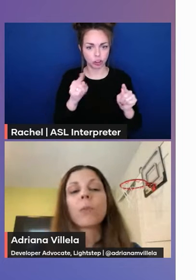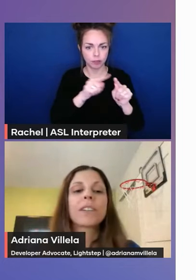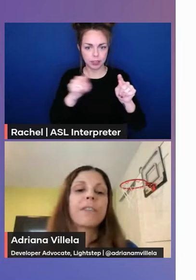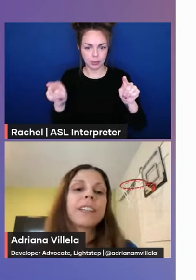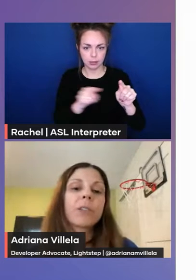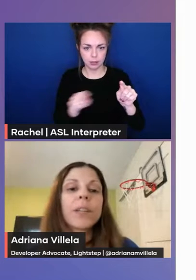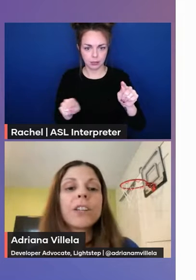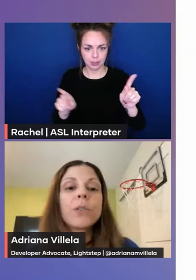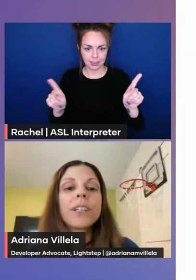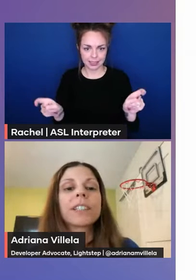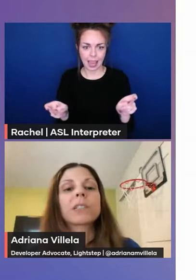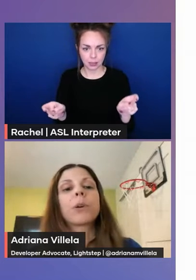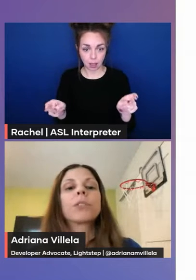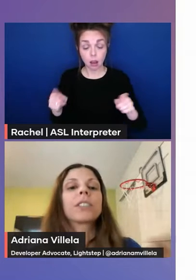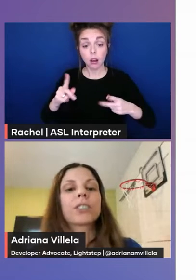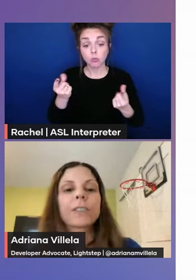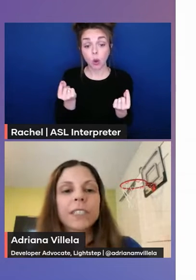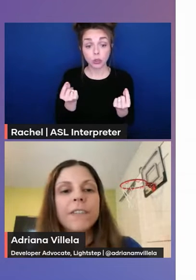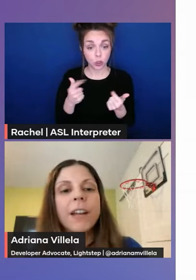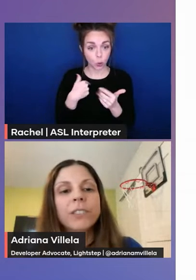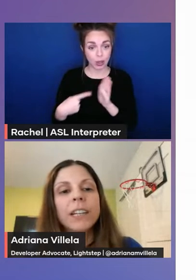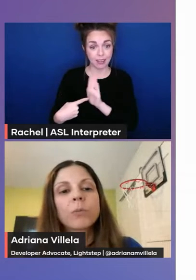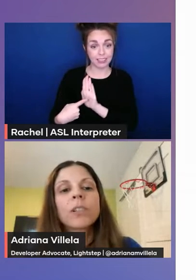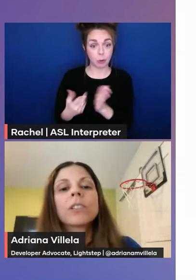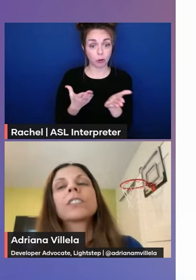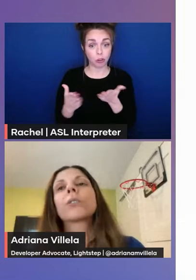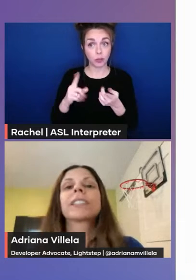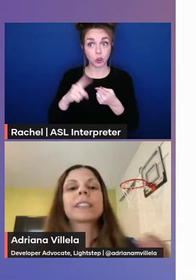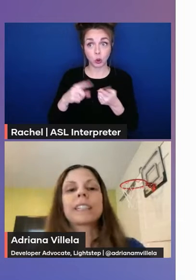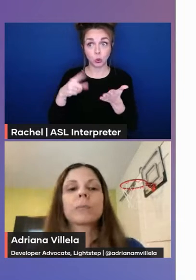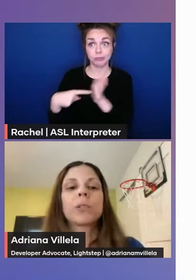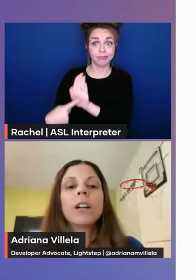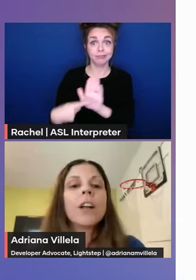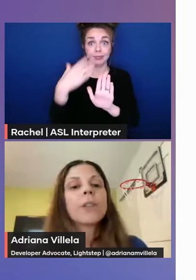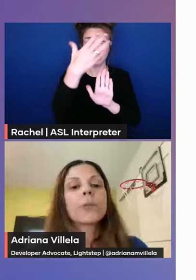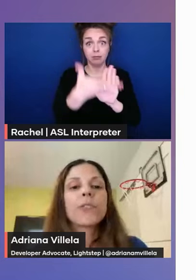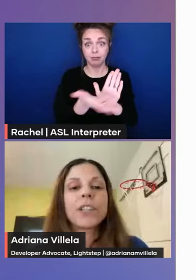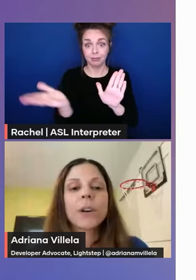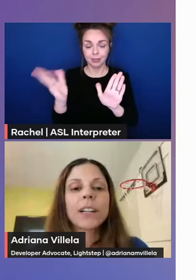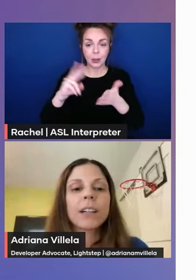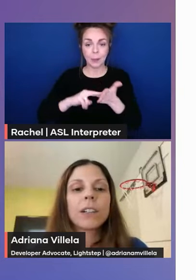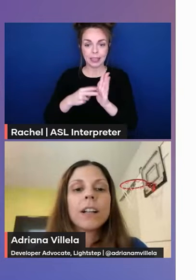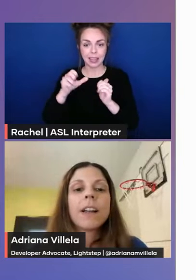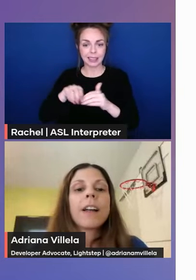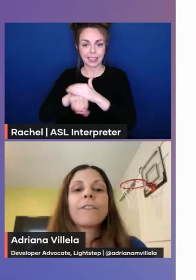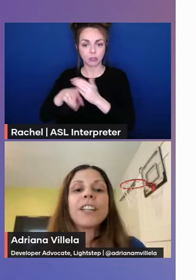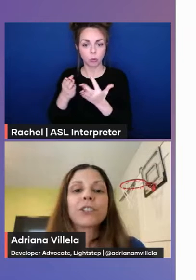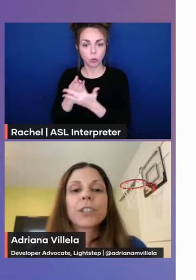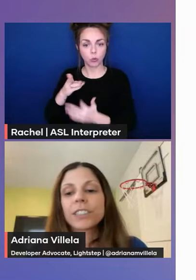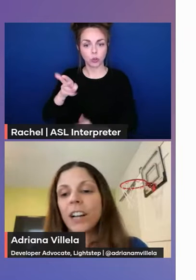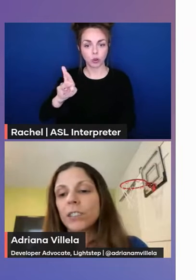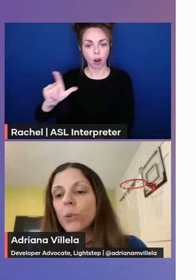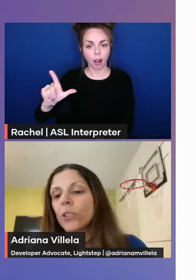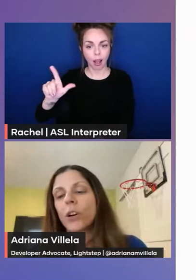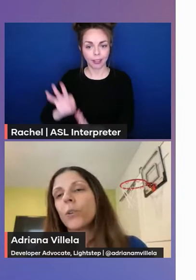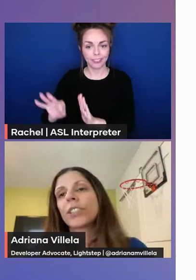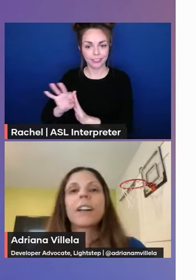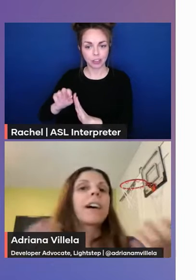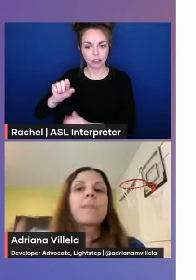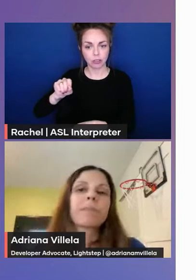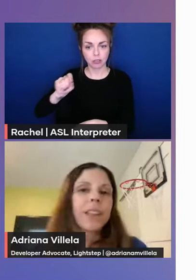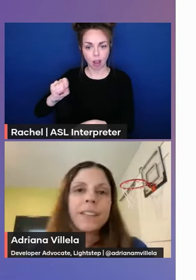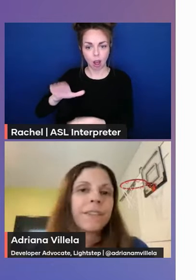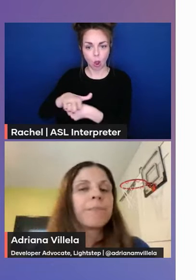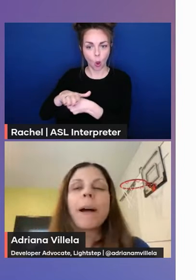here, one of the things that we do is expose the service to the outside world. So it's accessible through the URL